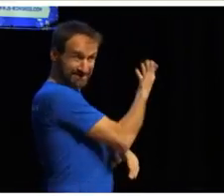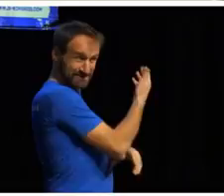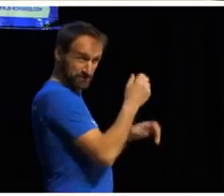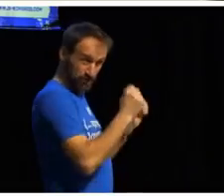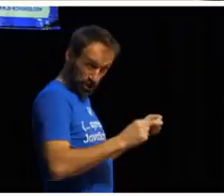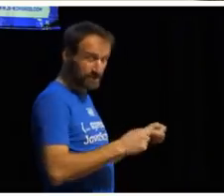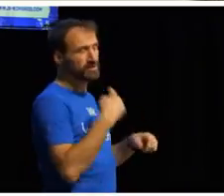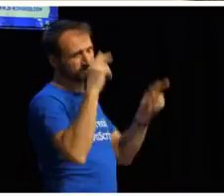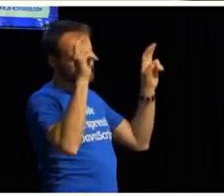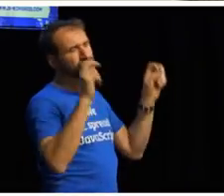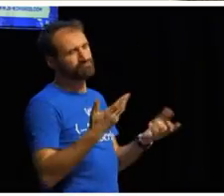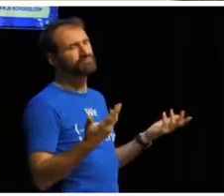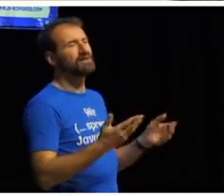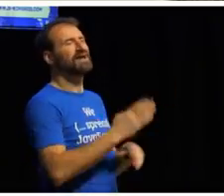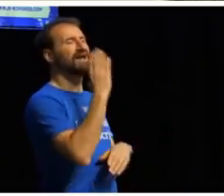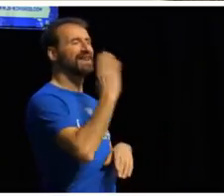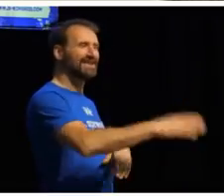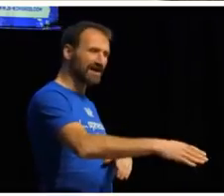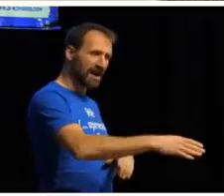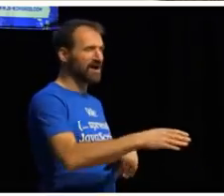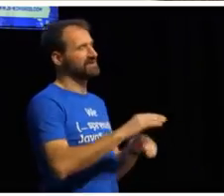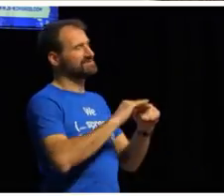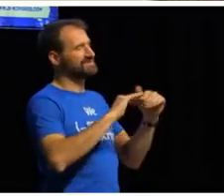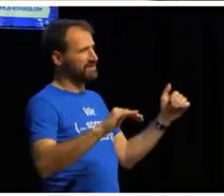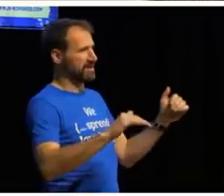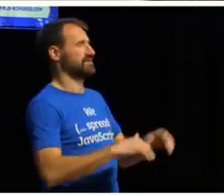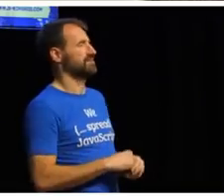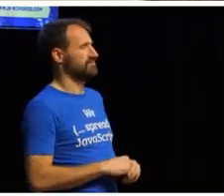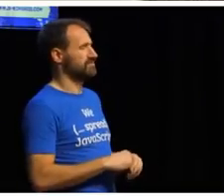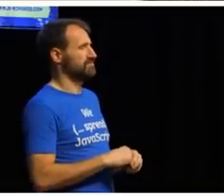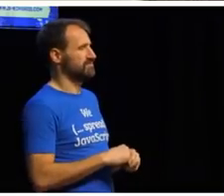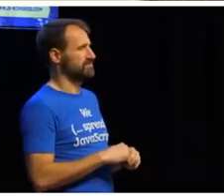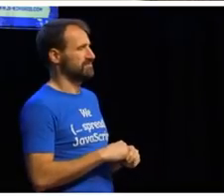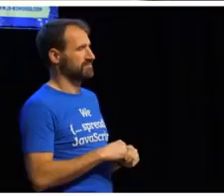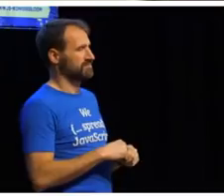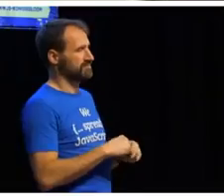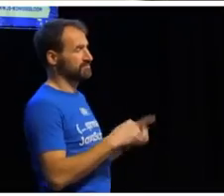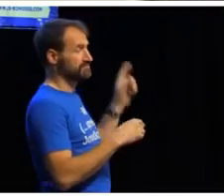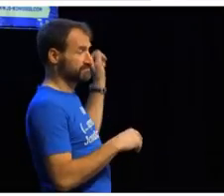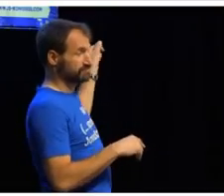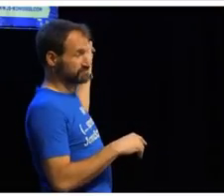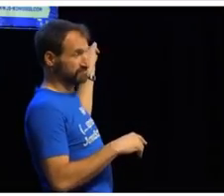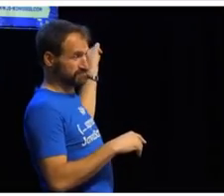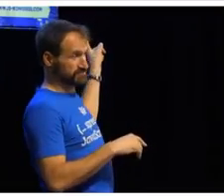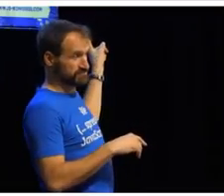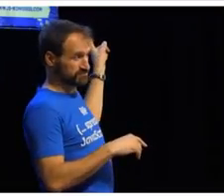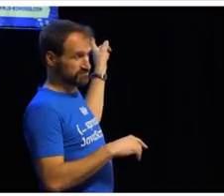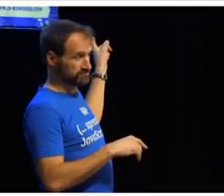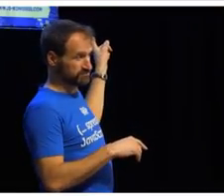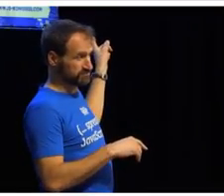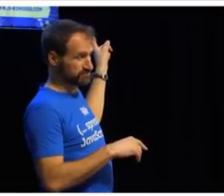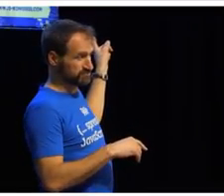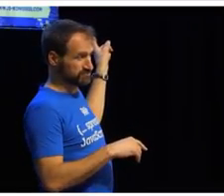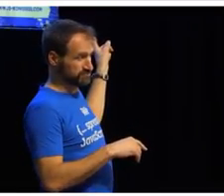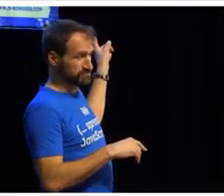called linearly separable. I'm going to run this because I have it prepared. And this